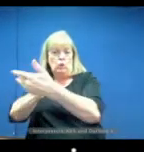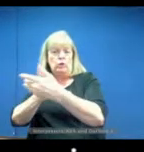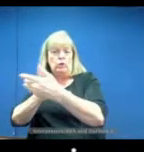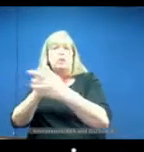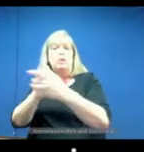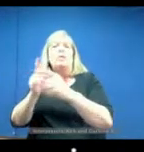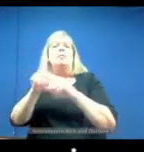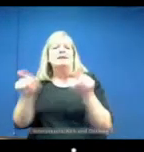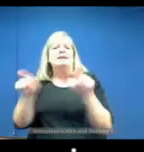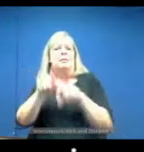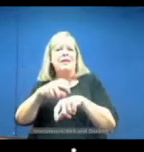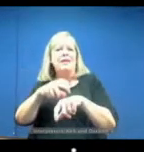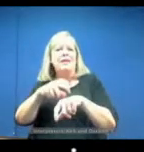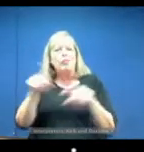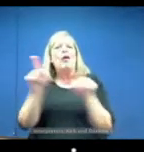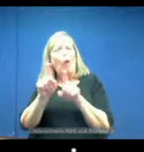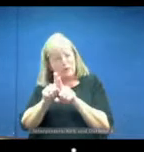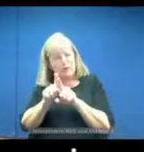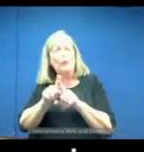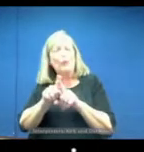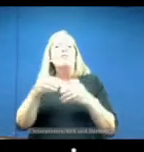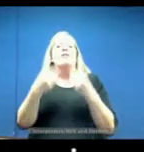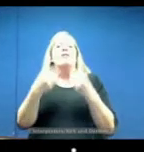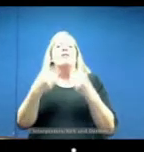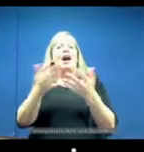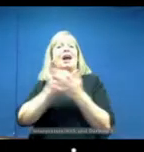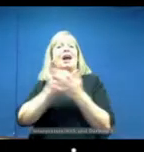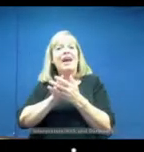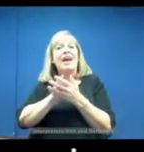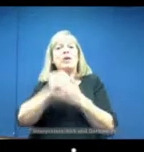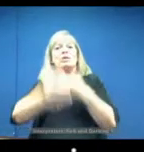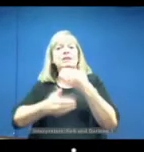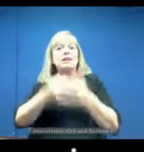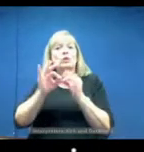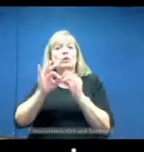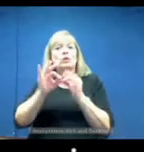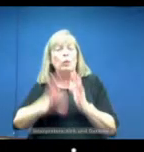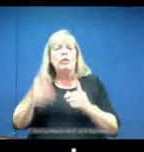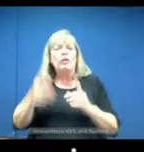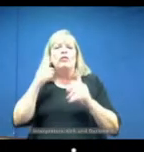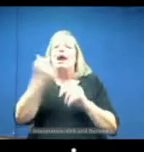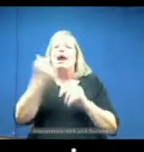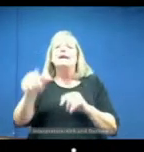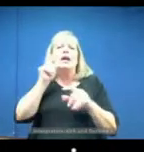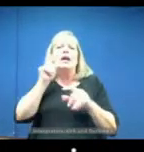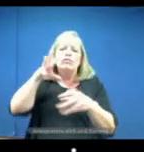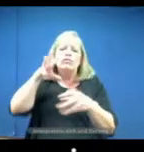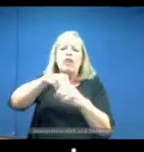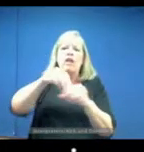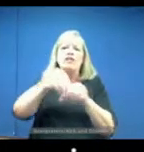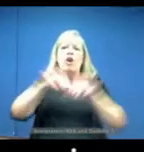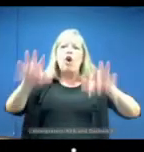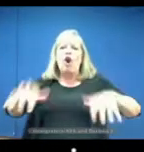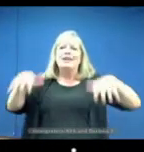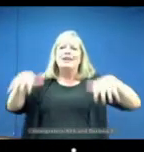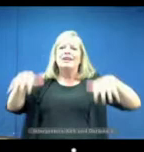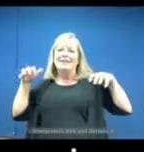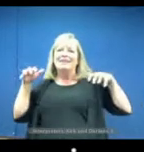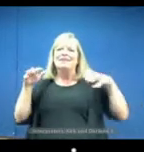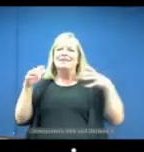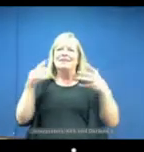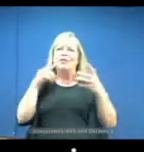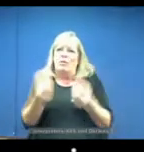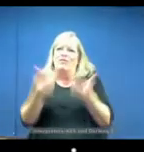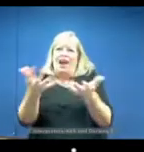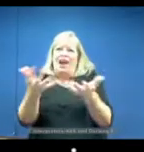provide accommodations to deaf audience members, and you are that accommodation. So sometimes what I do is